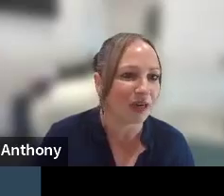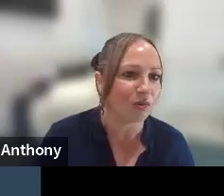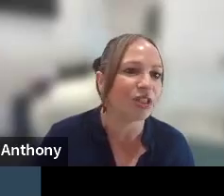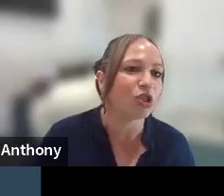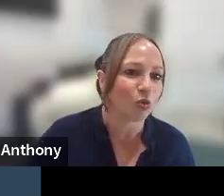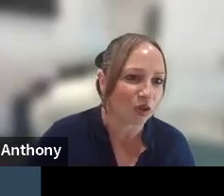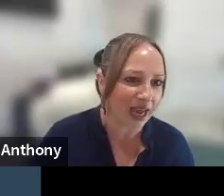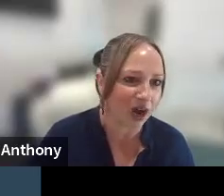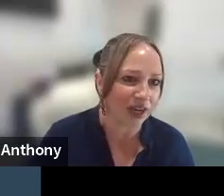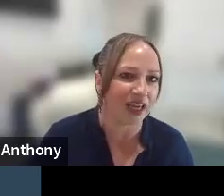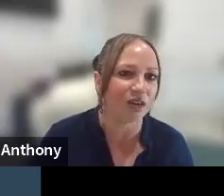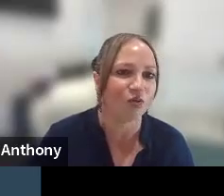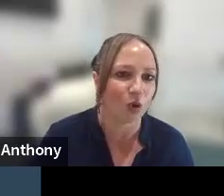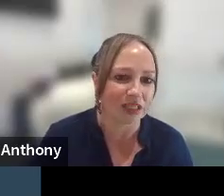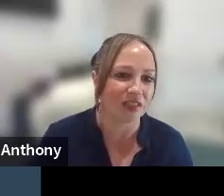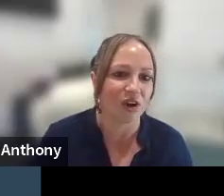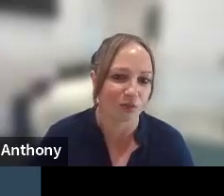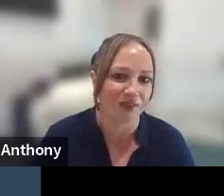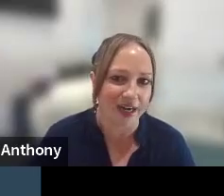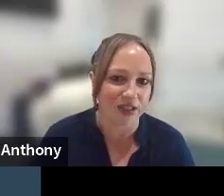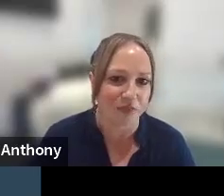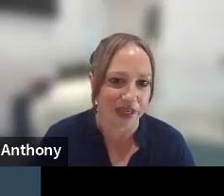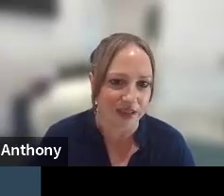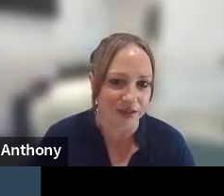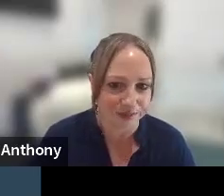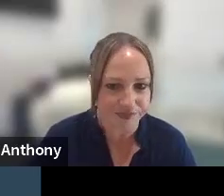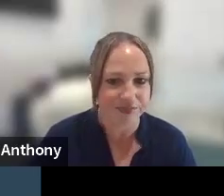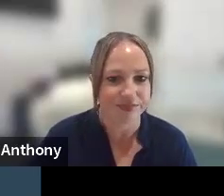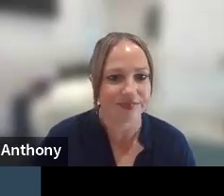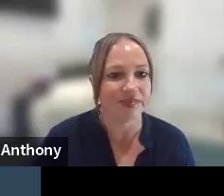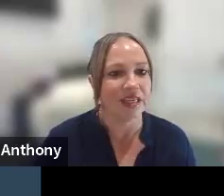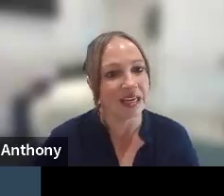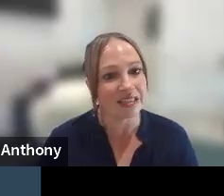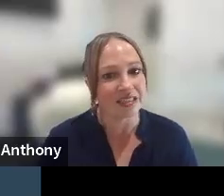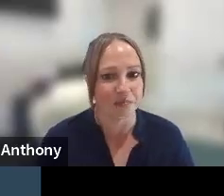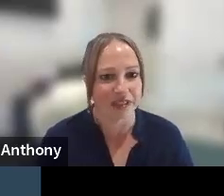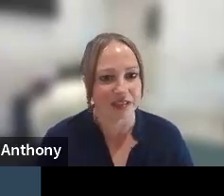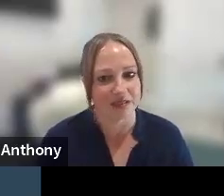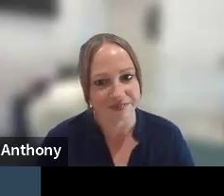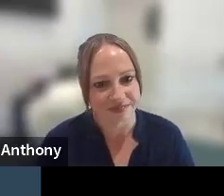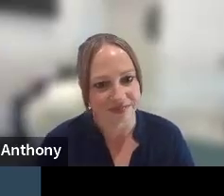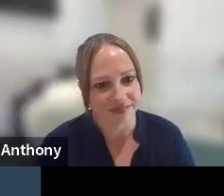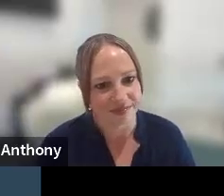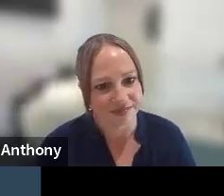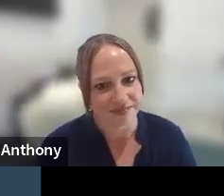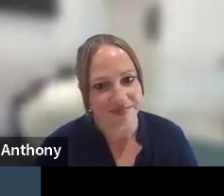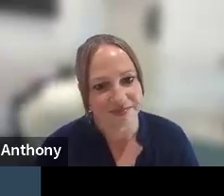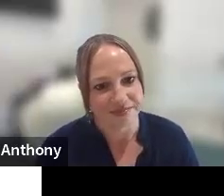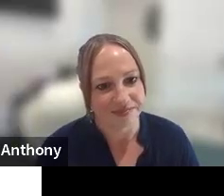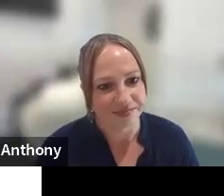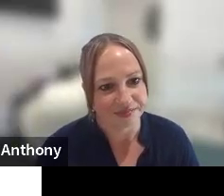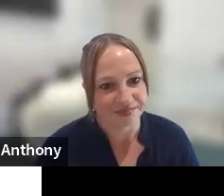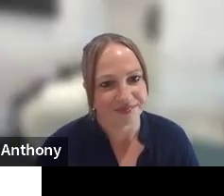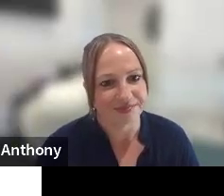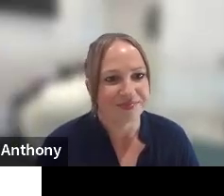So they would be able to scroll down and get a full list of all the providers and plans. Next slide, please.